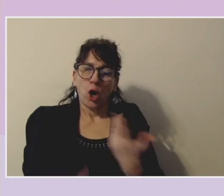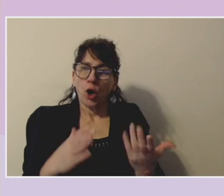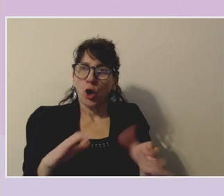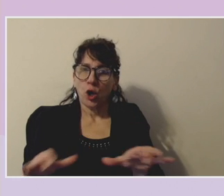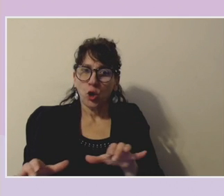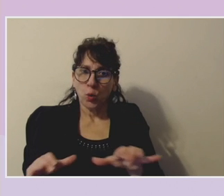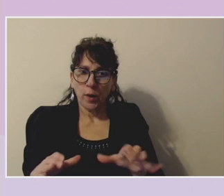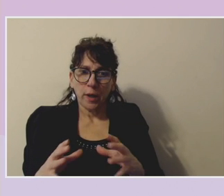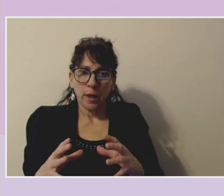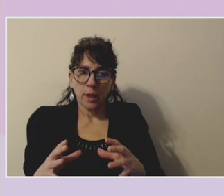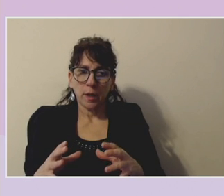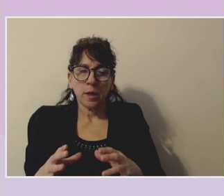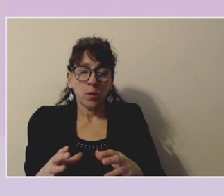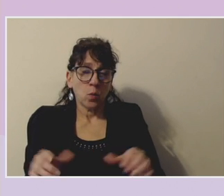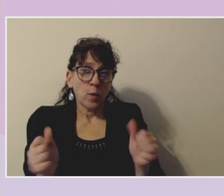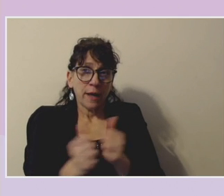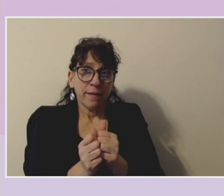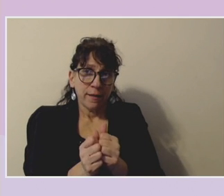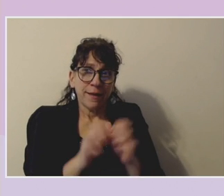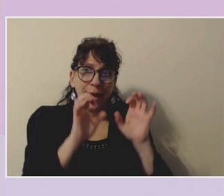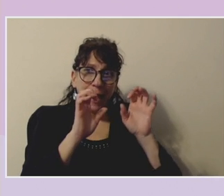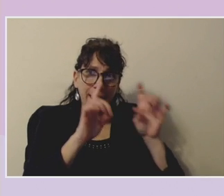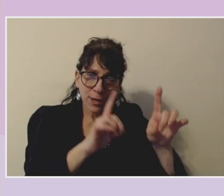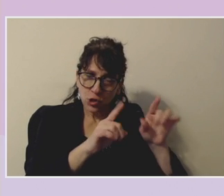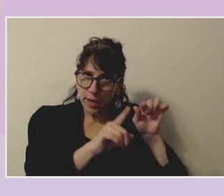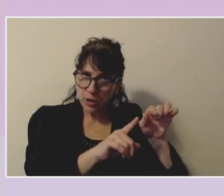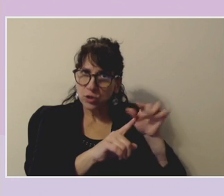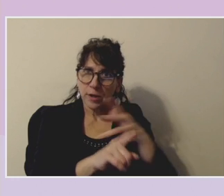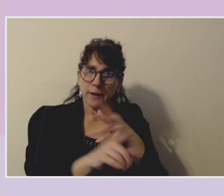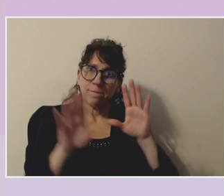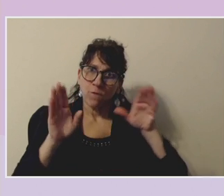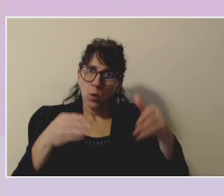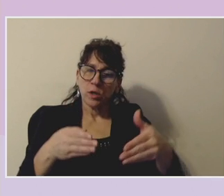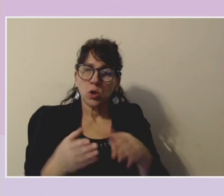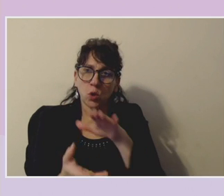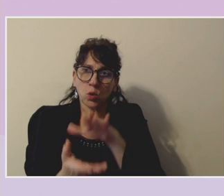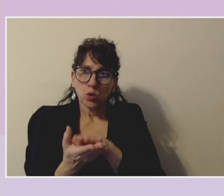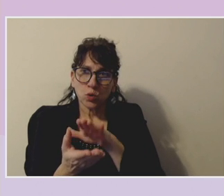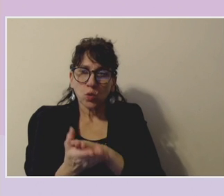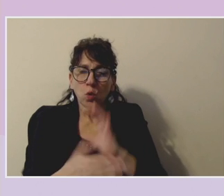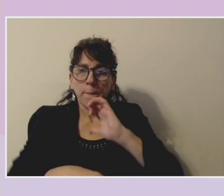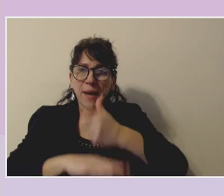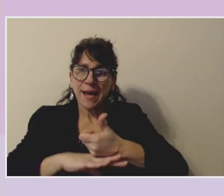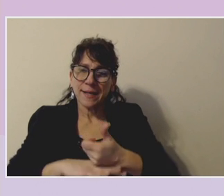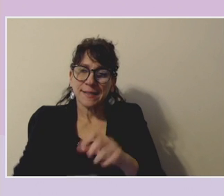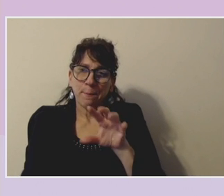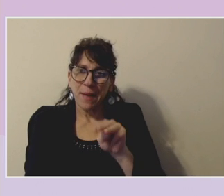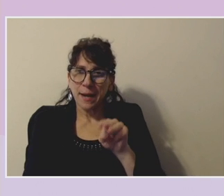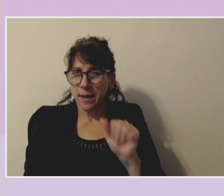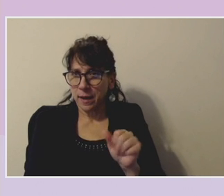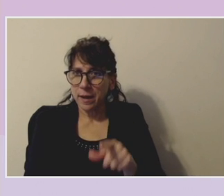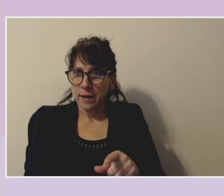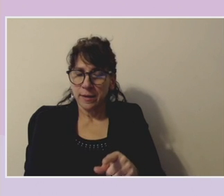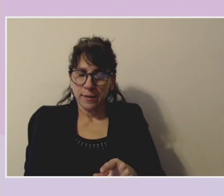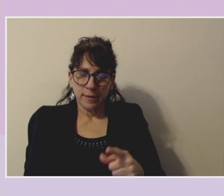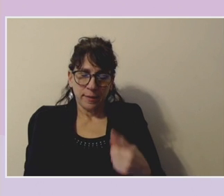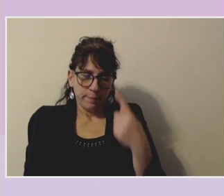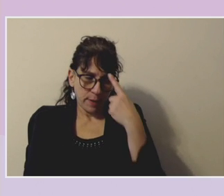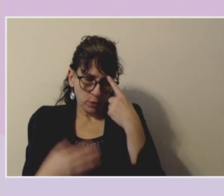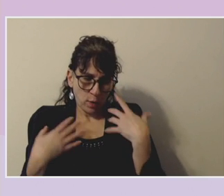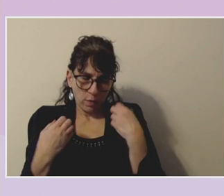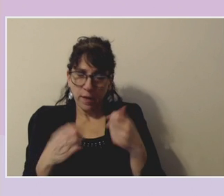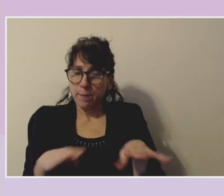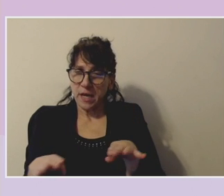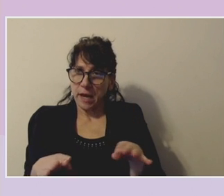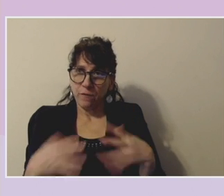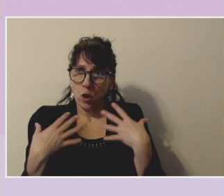along with Ed and sort of this focus on school-based Medicaid is, of course, the mental health and behavioral health crisis